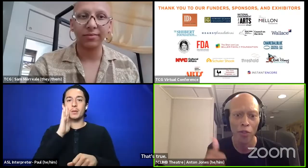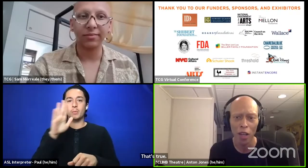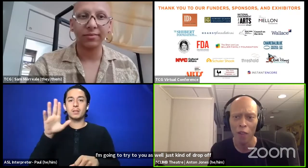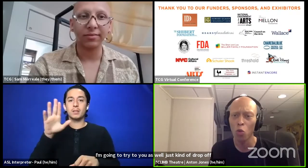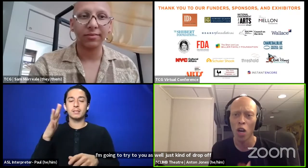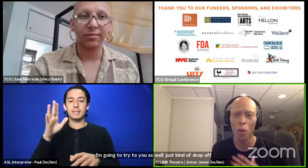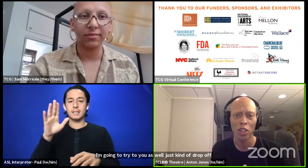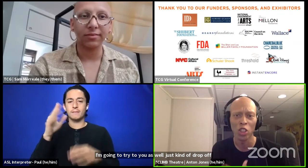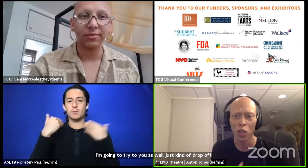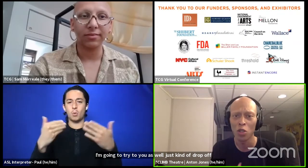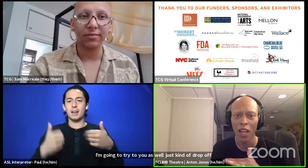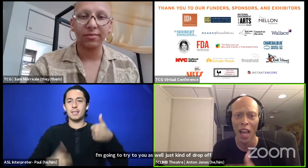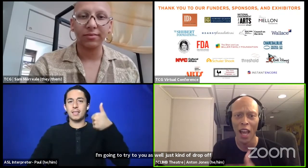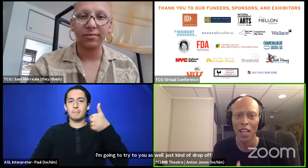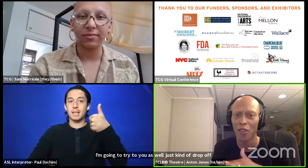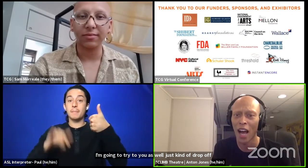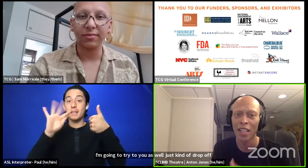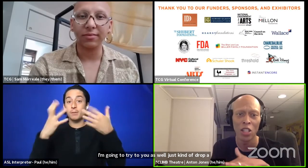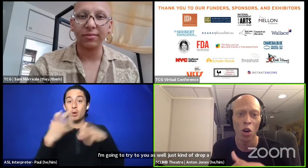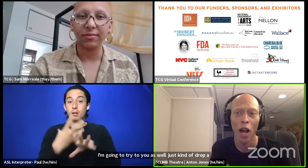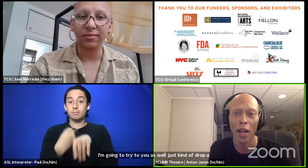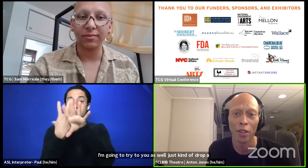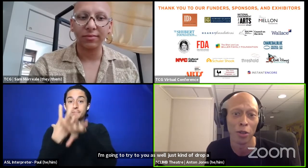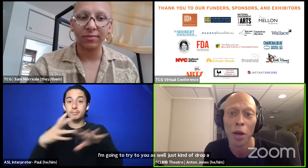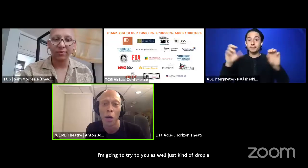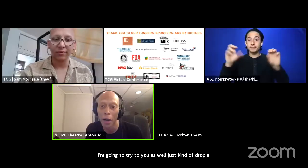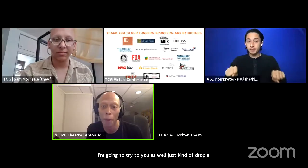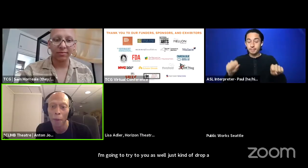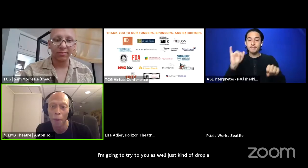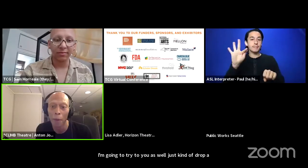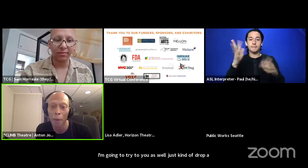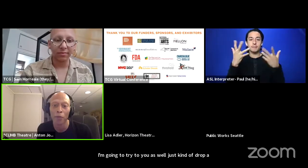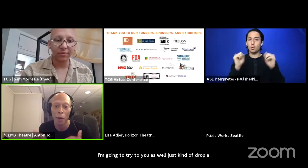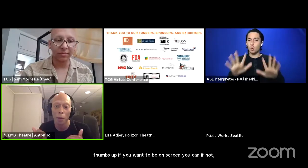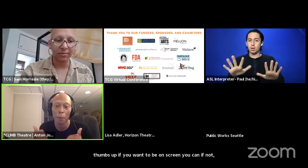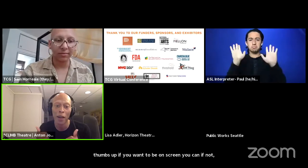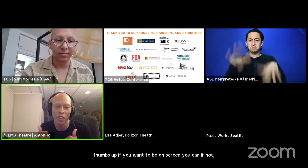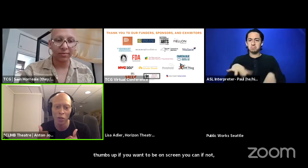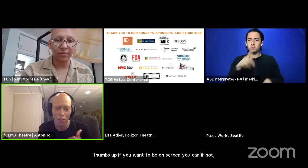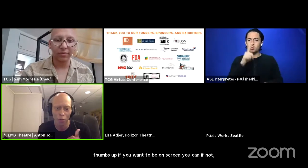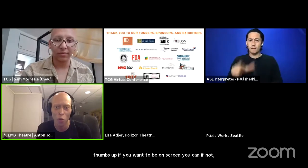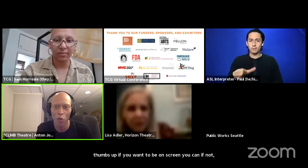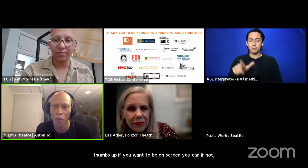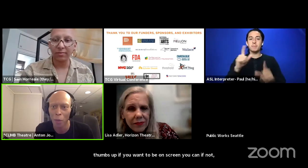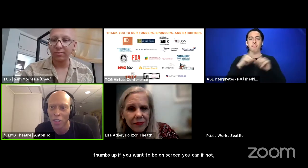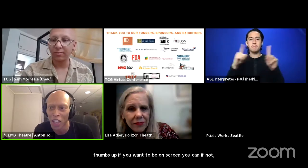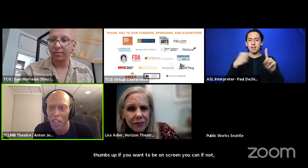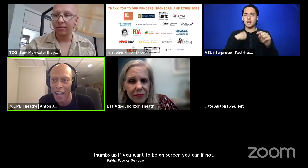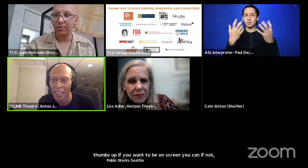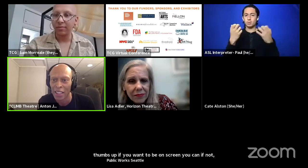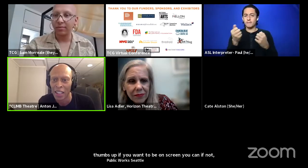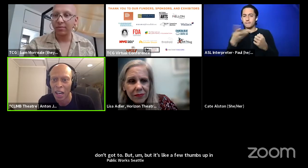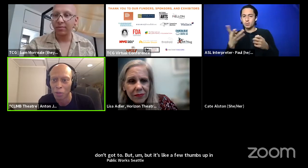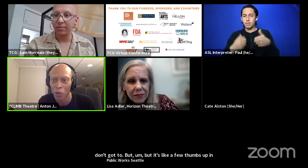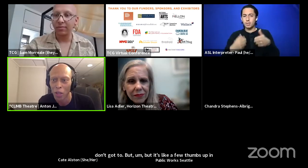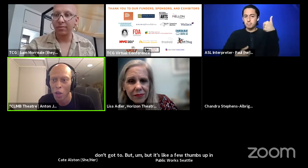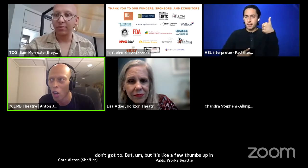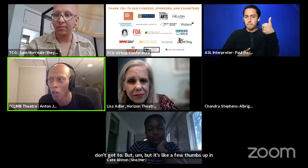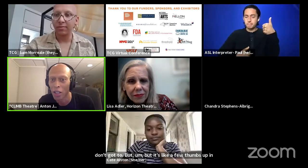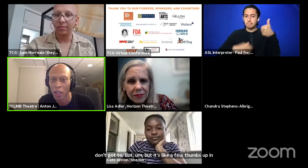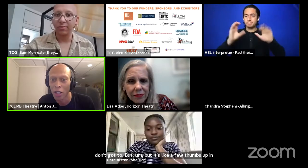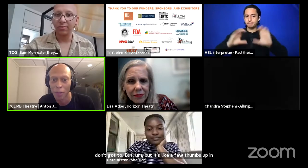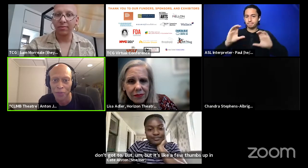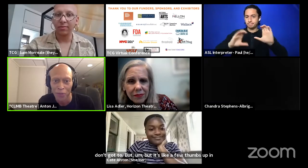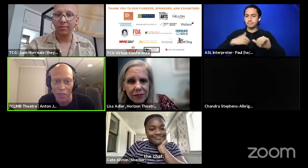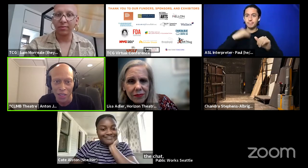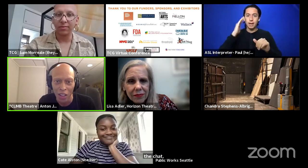thumbs up. If you want to be on screen, you can. If not, you don't got to. But just so get a few thumbs up in the chat, just so I know that y